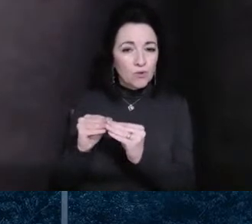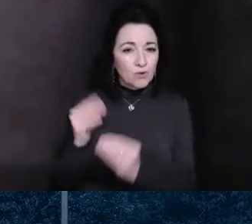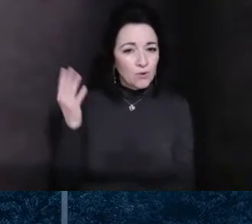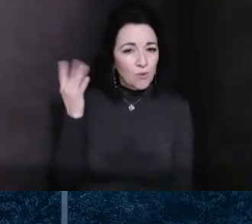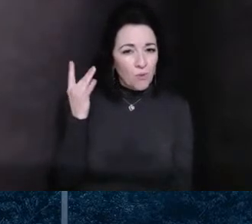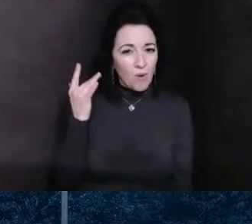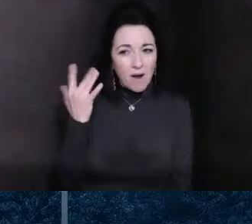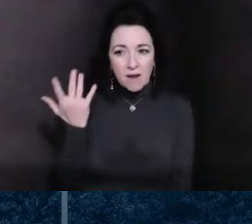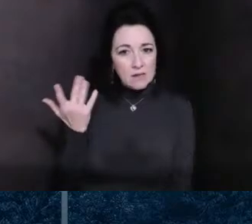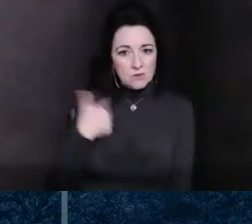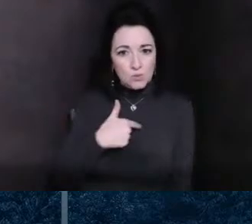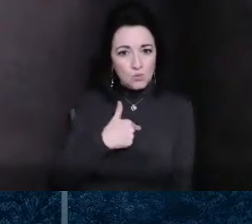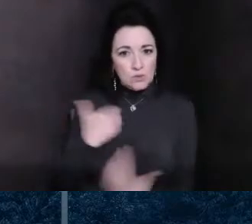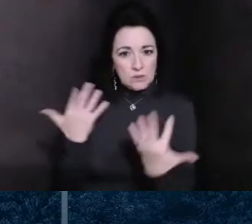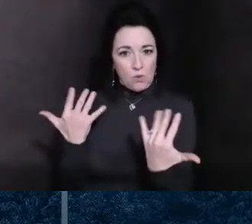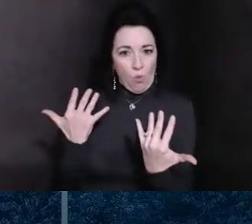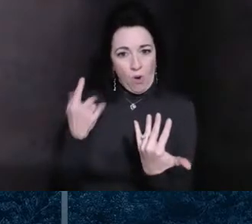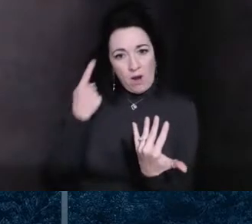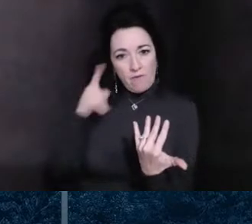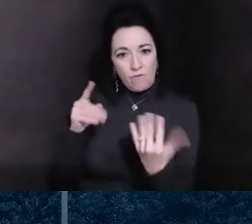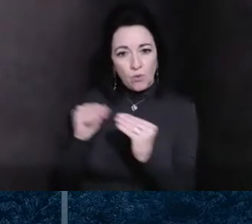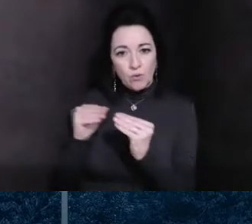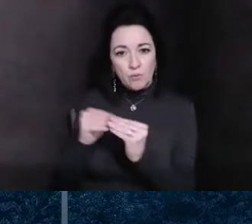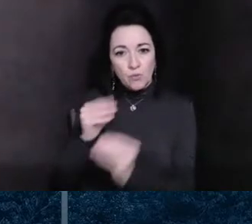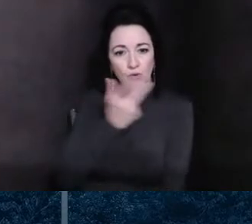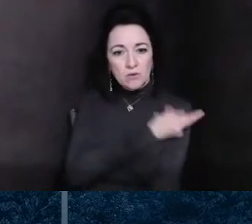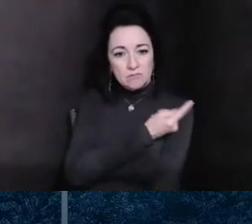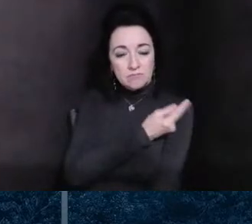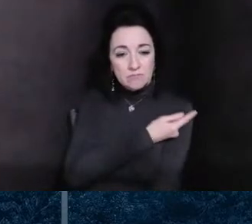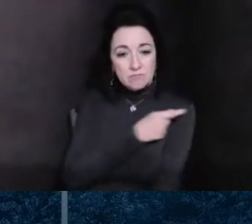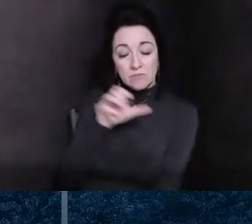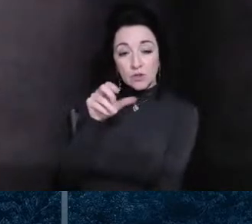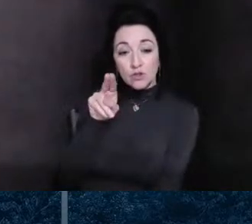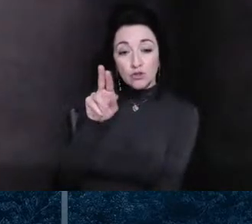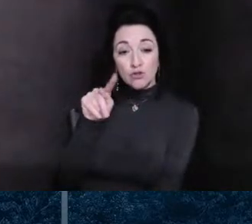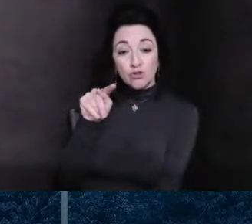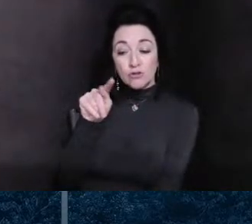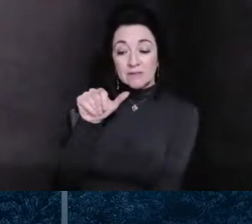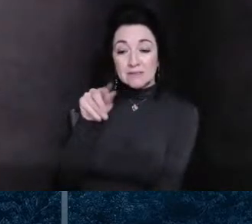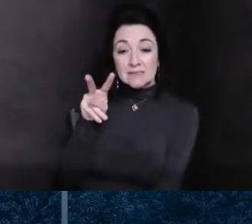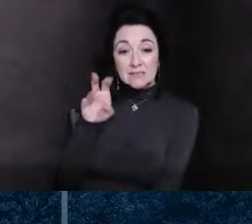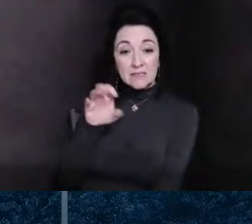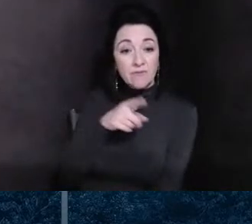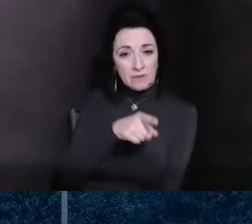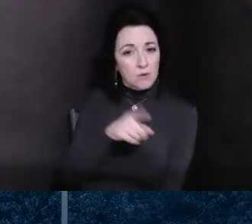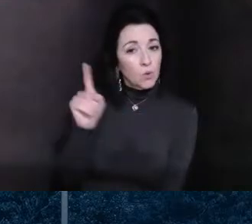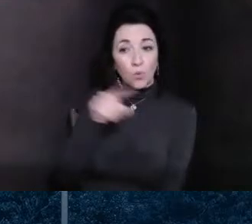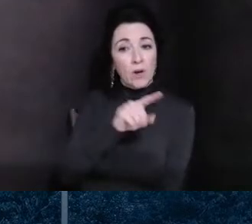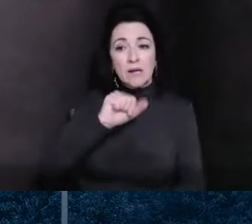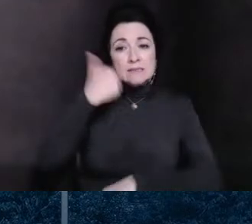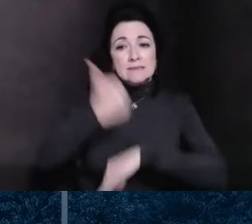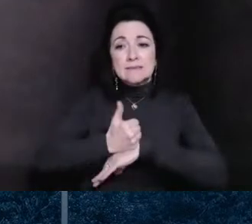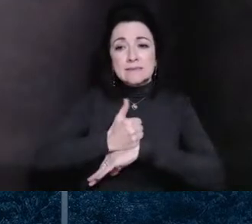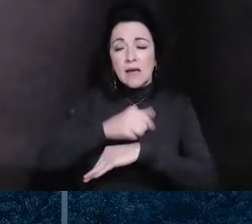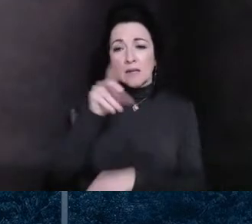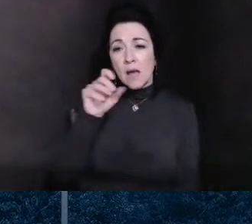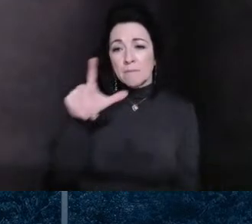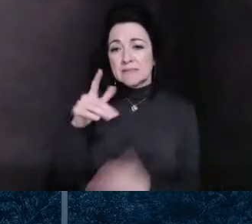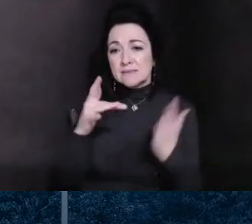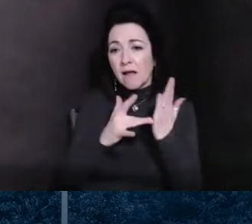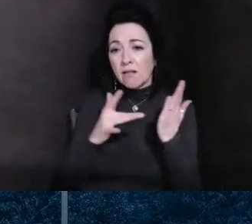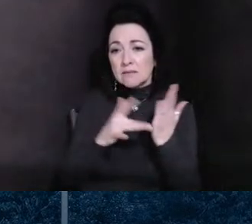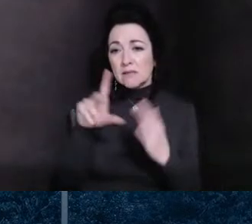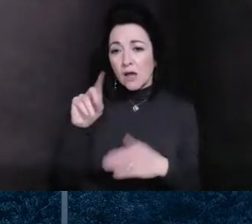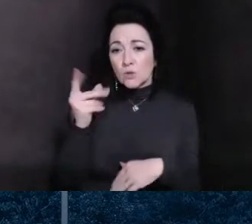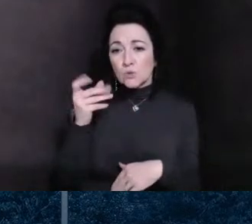mentioned. Curative has a kind of a hub set up at the Terry campus at Deltech Dover. They're running events about 4